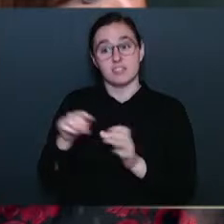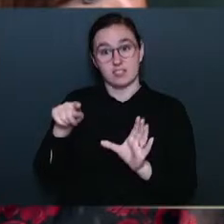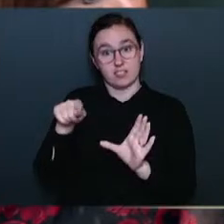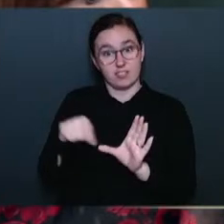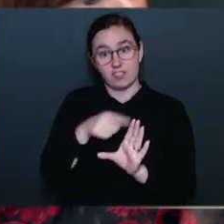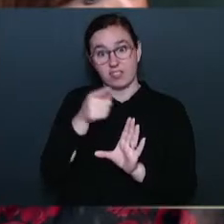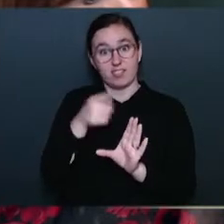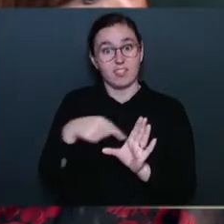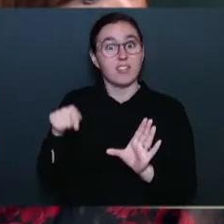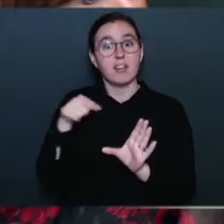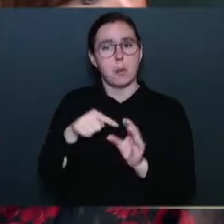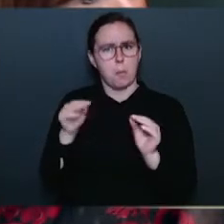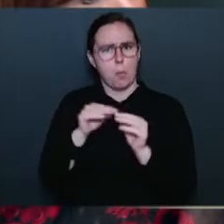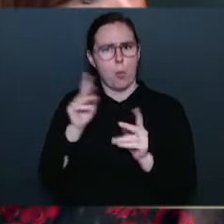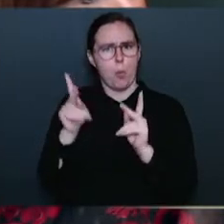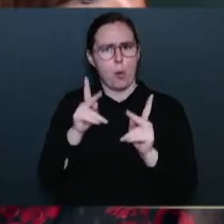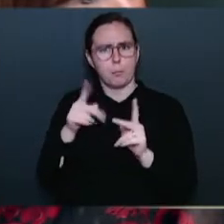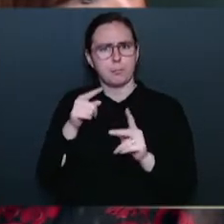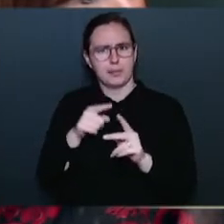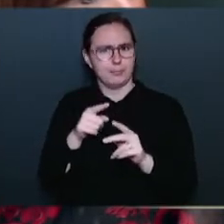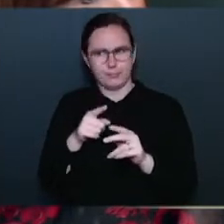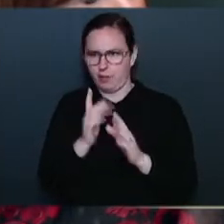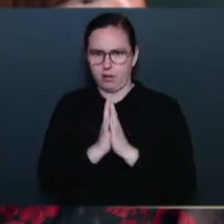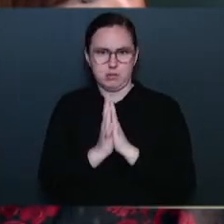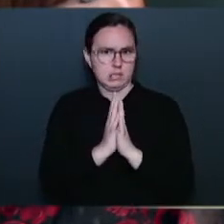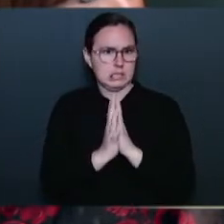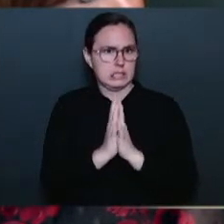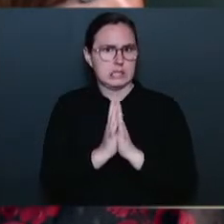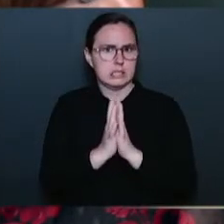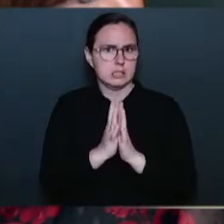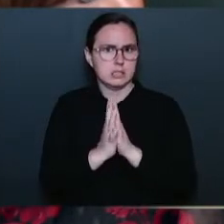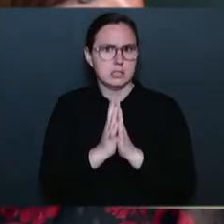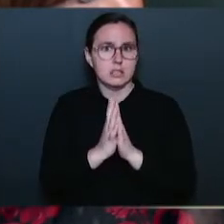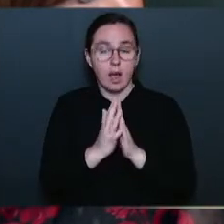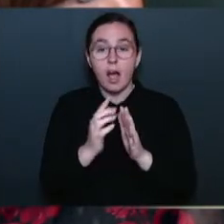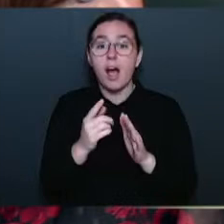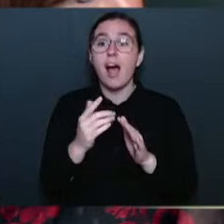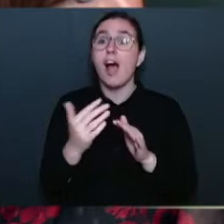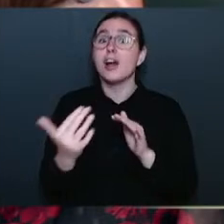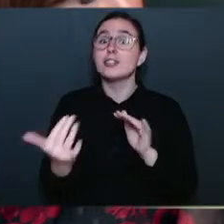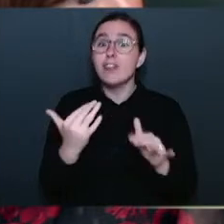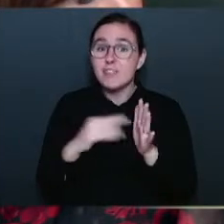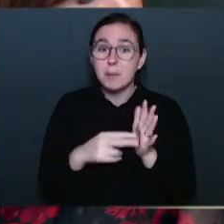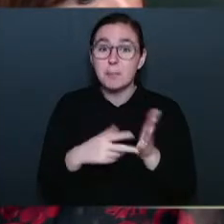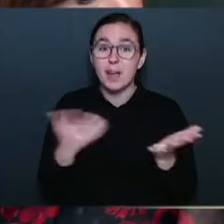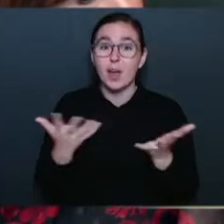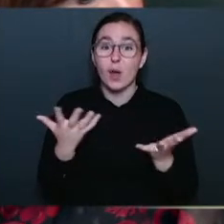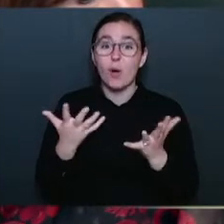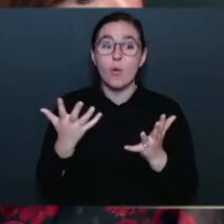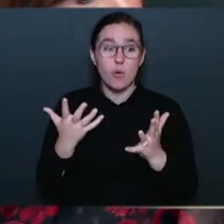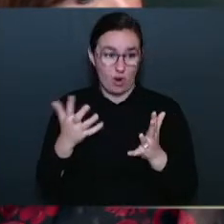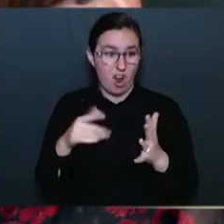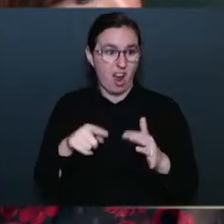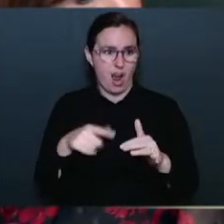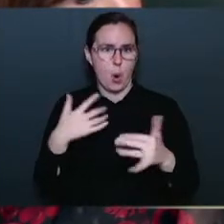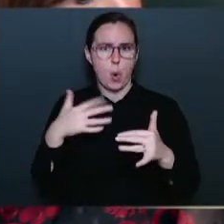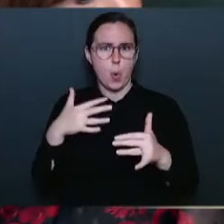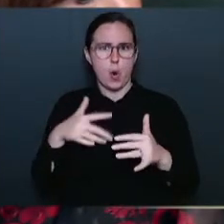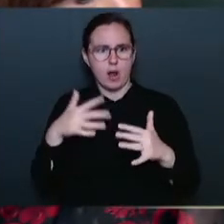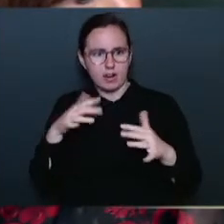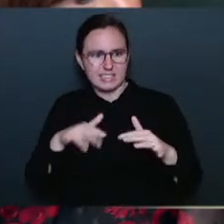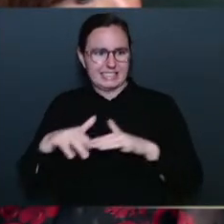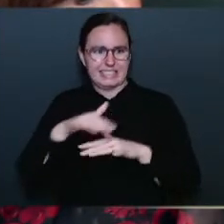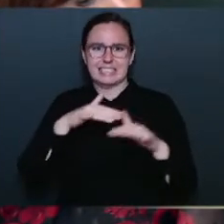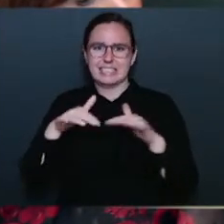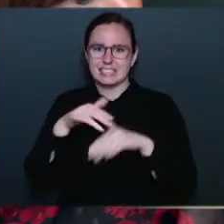and given that more traffic often means more noise from the roadway and given that my constituency borders the ever-growing traffic on the Southwest Calgary